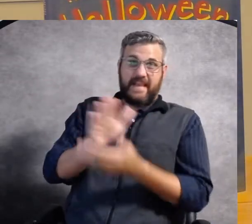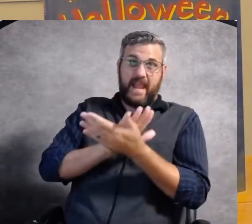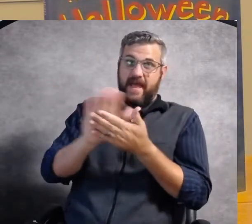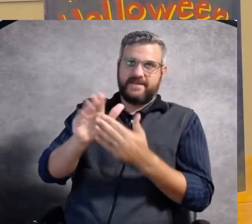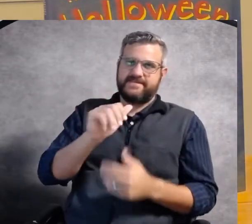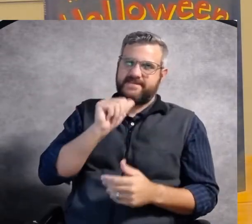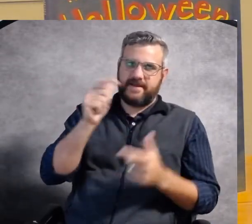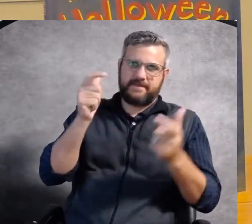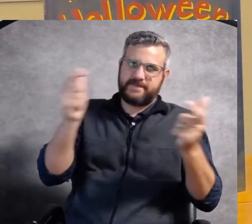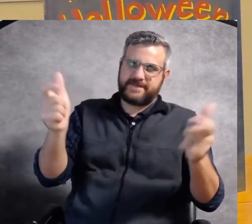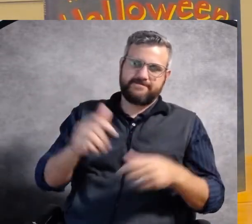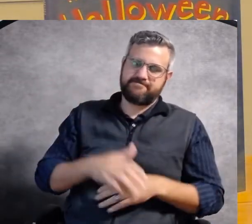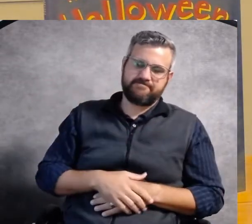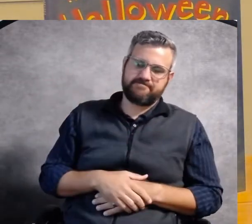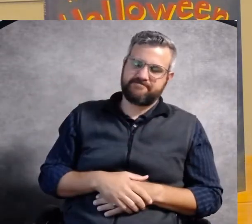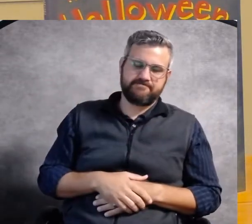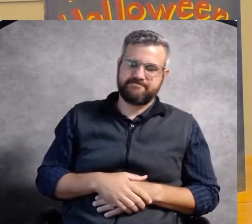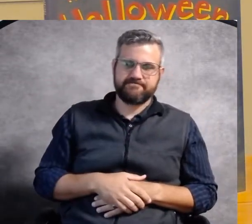grand.